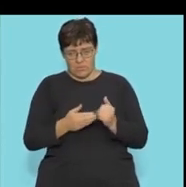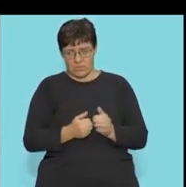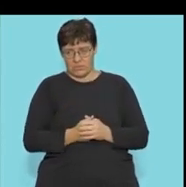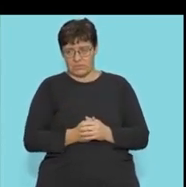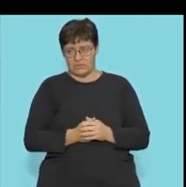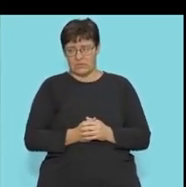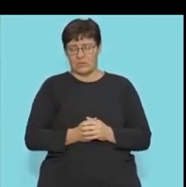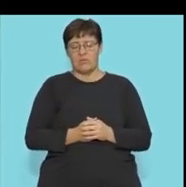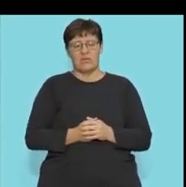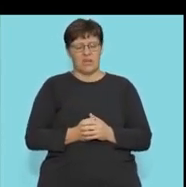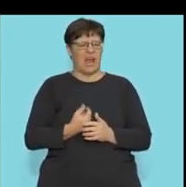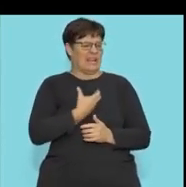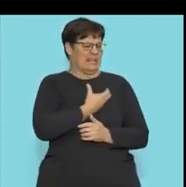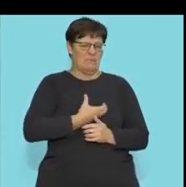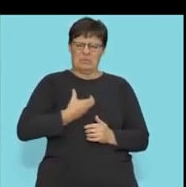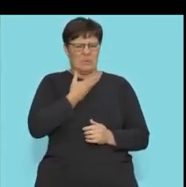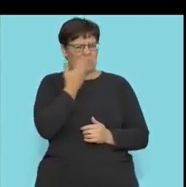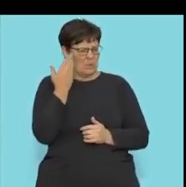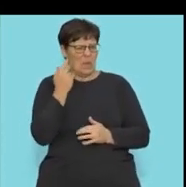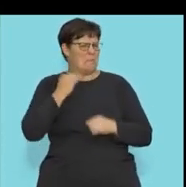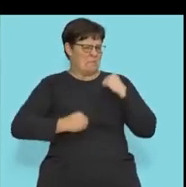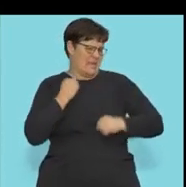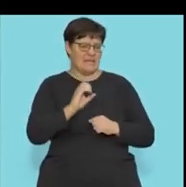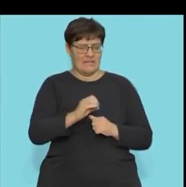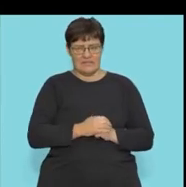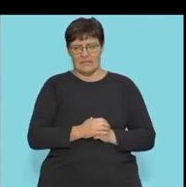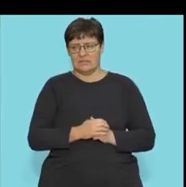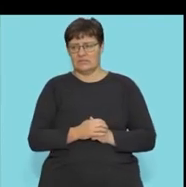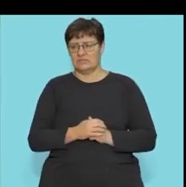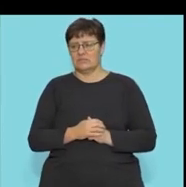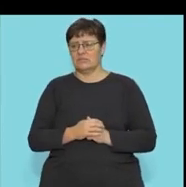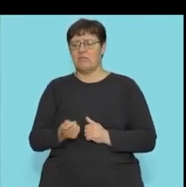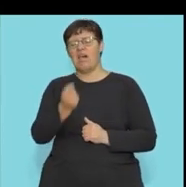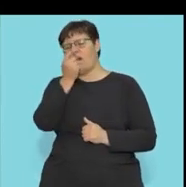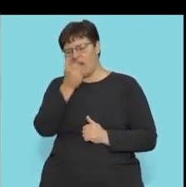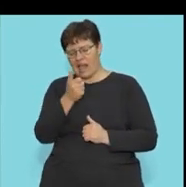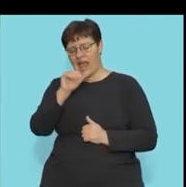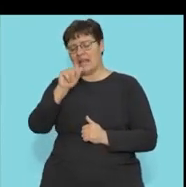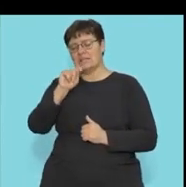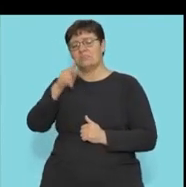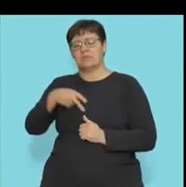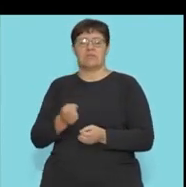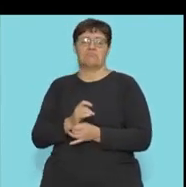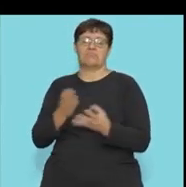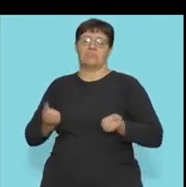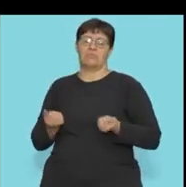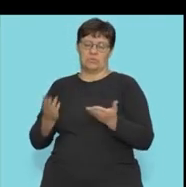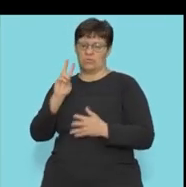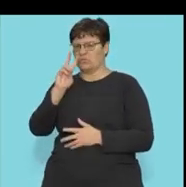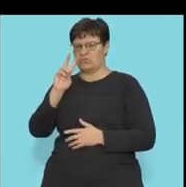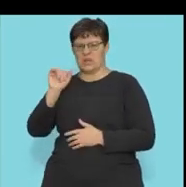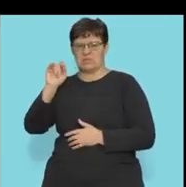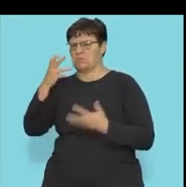and a lot of discomfort and pain. During this process, only a small amount of ATP is